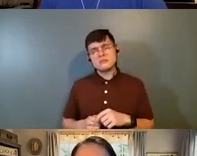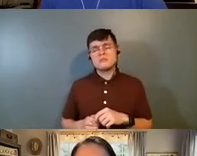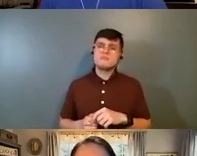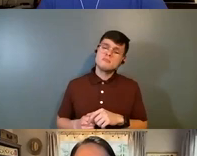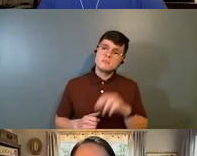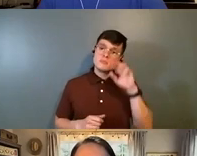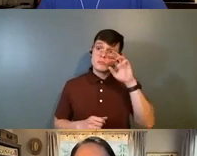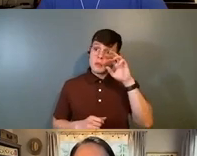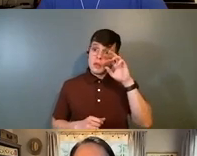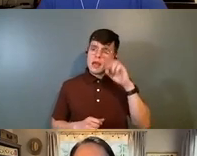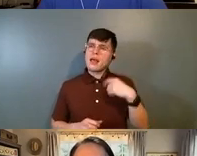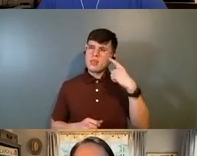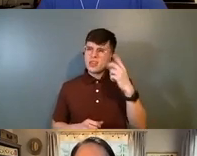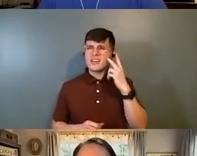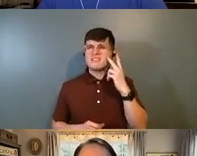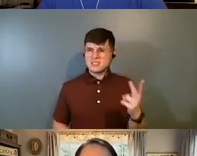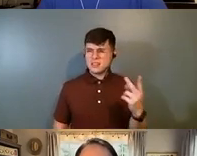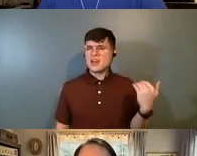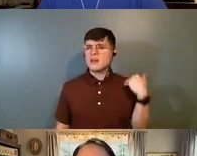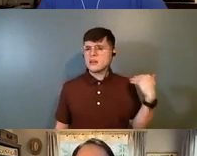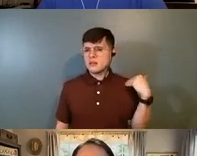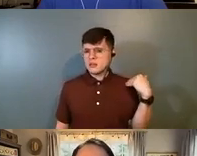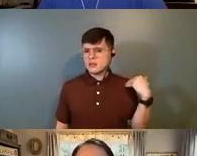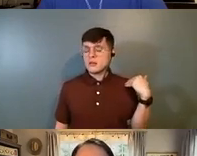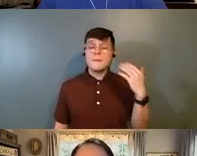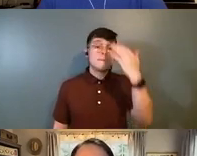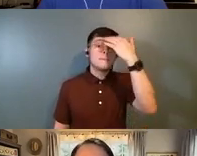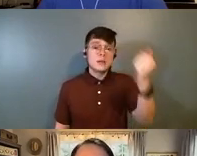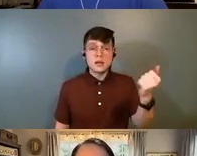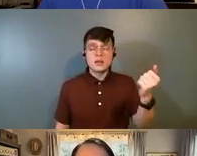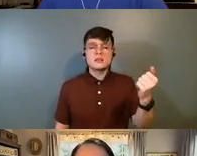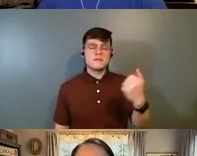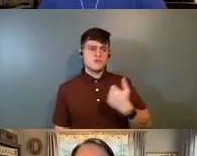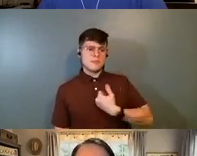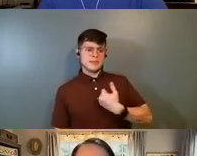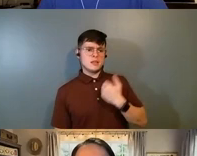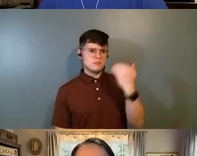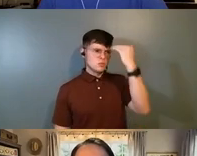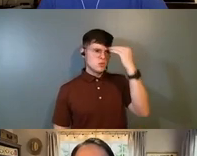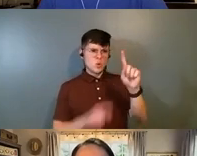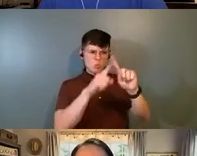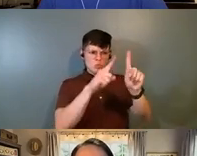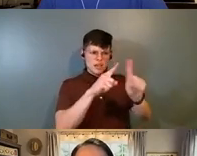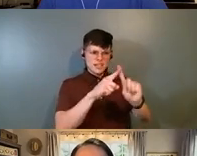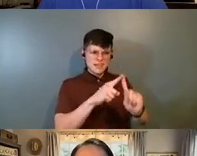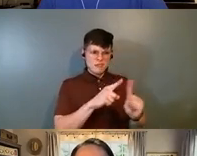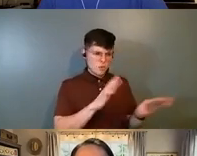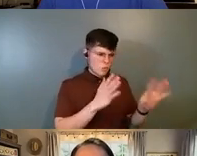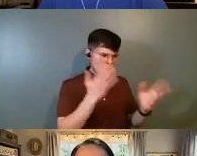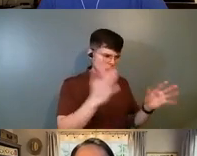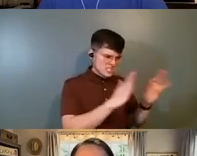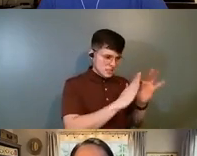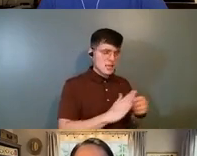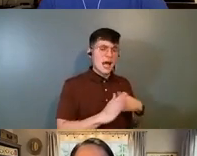And I think I've seen that. Because for me to know all the different factors that are selected, I have to go to all the